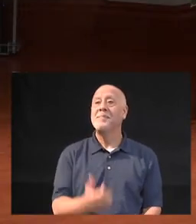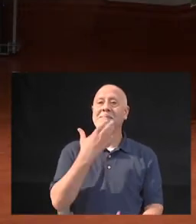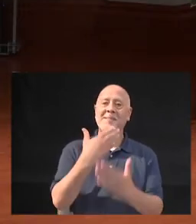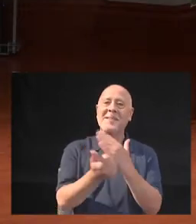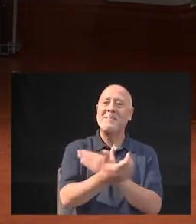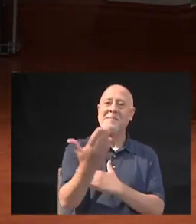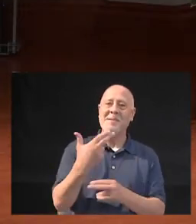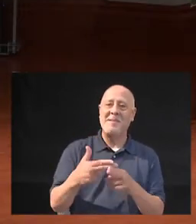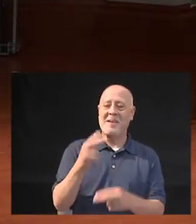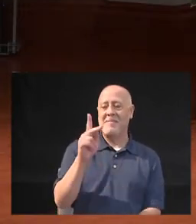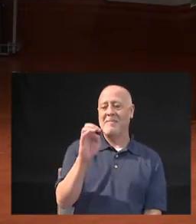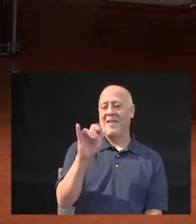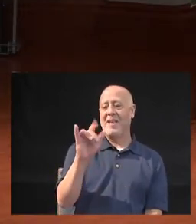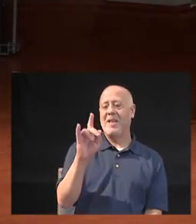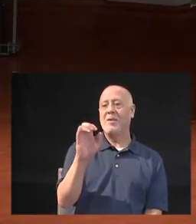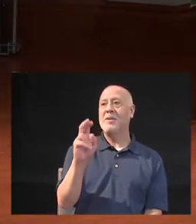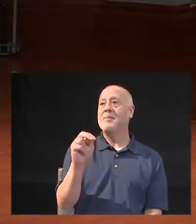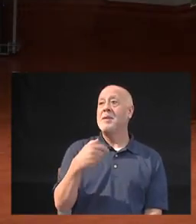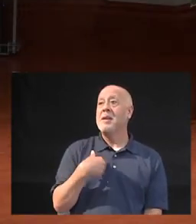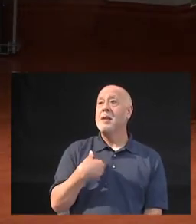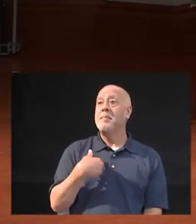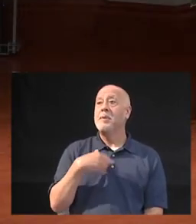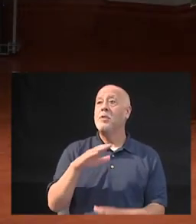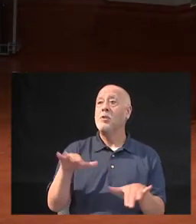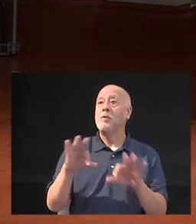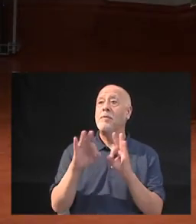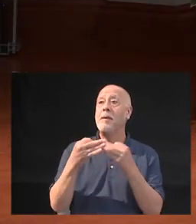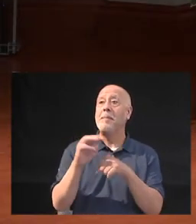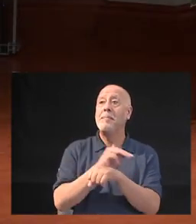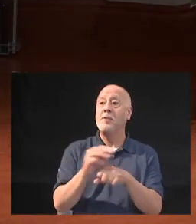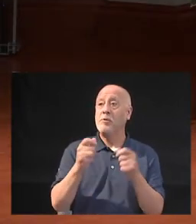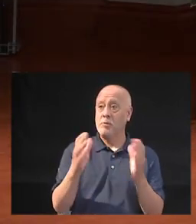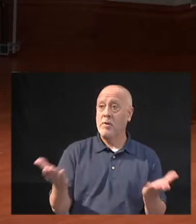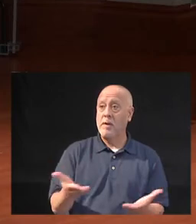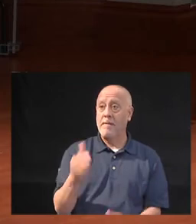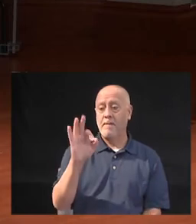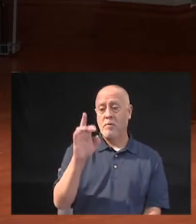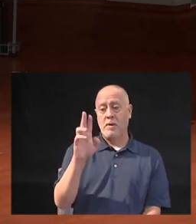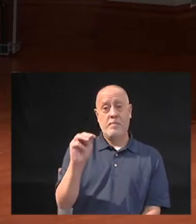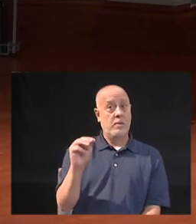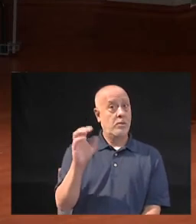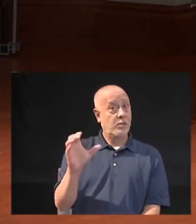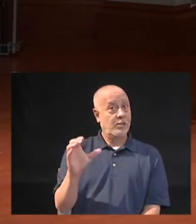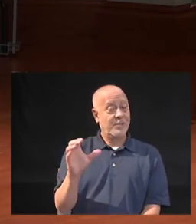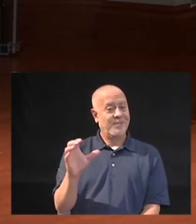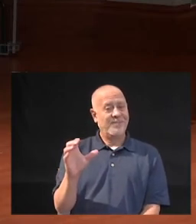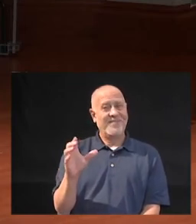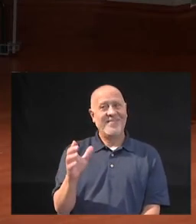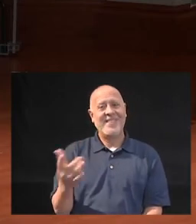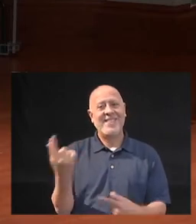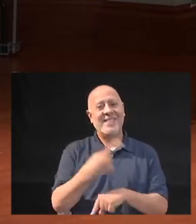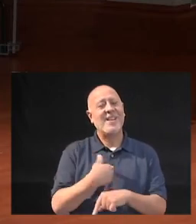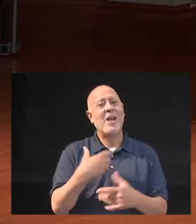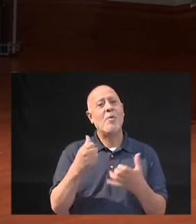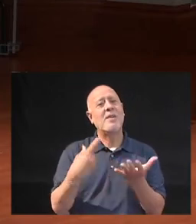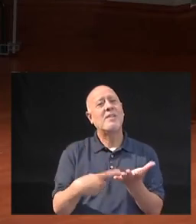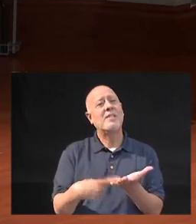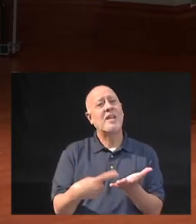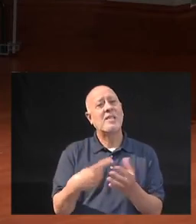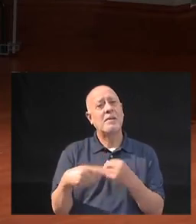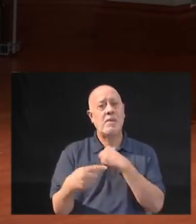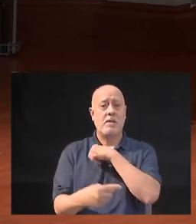Good morning. My name is Kelly Crespin, and I'm the Children's and Family Ministries Director here at Floris United Methodist Church. And today I wanted to talk to you